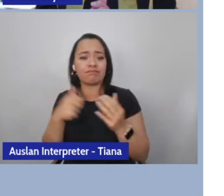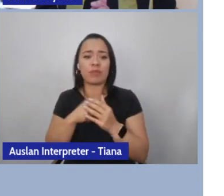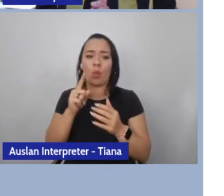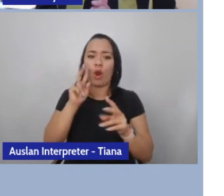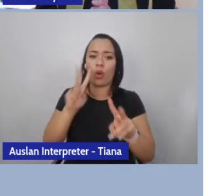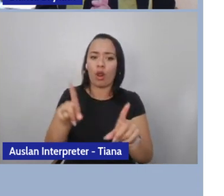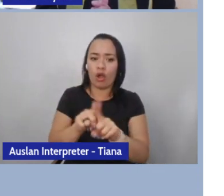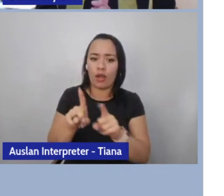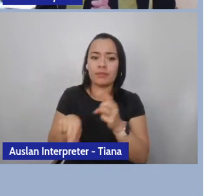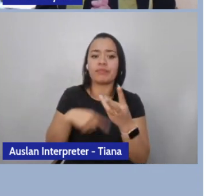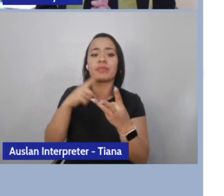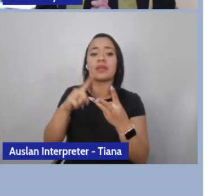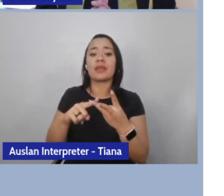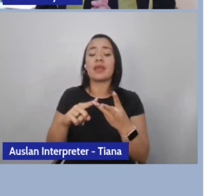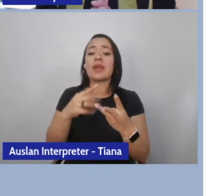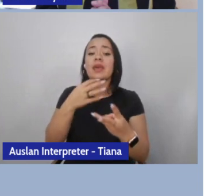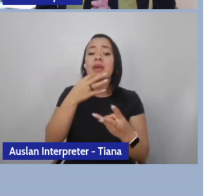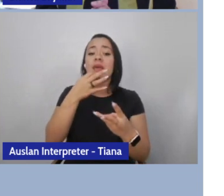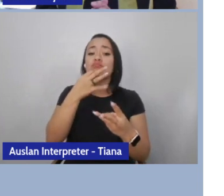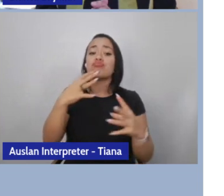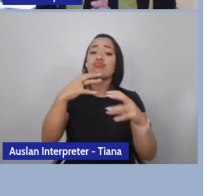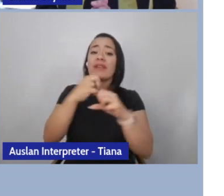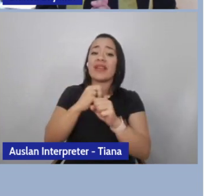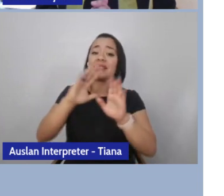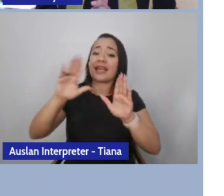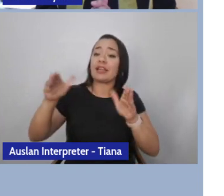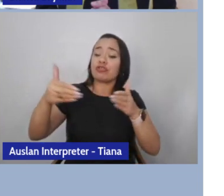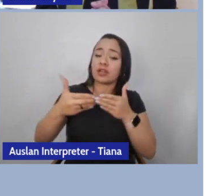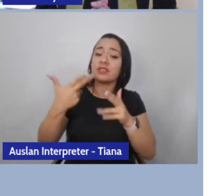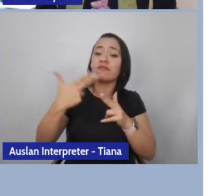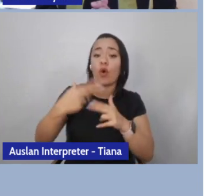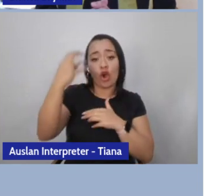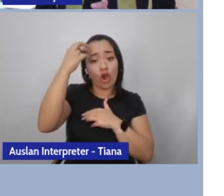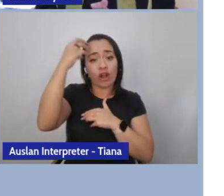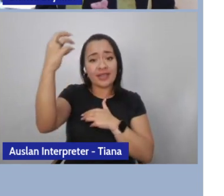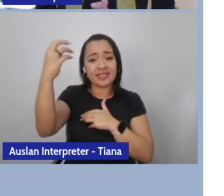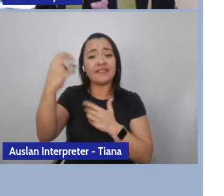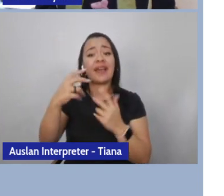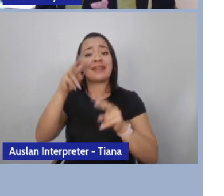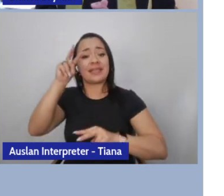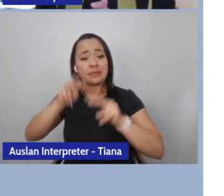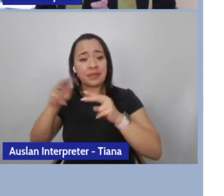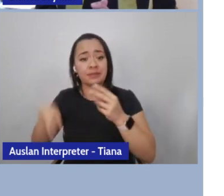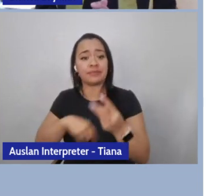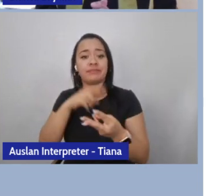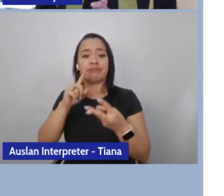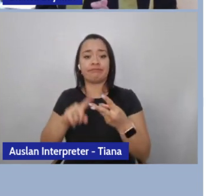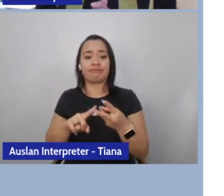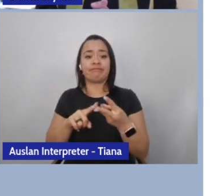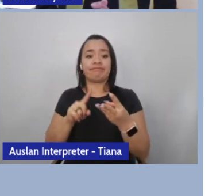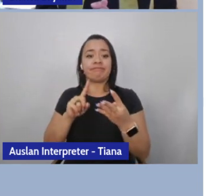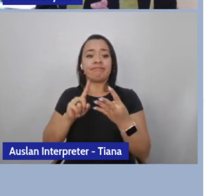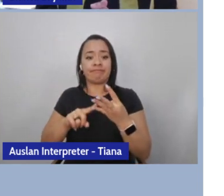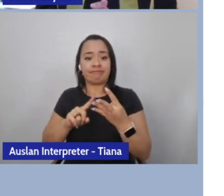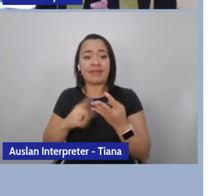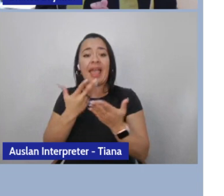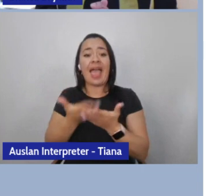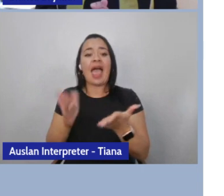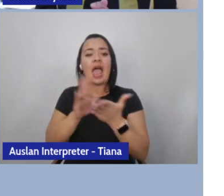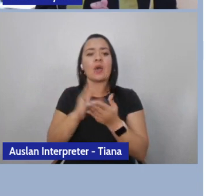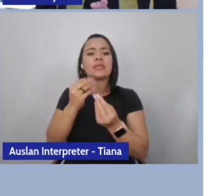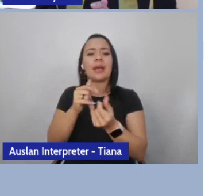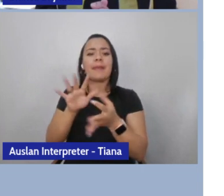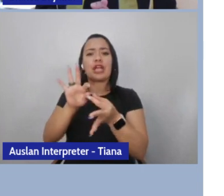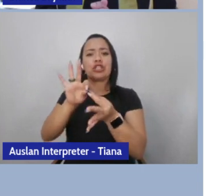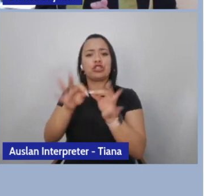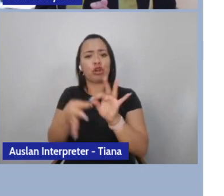and introductions for a cognitive assessment, how one actually interprets a cognitive assessment and some of the challenges that might